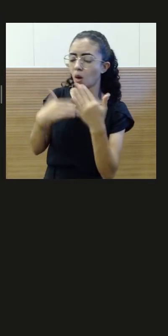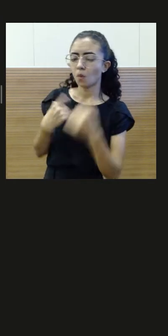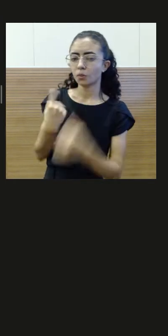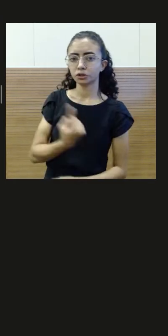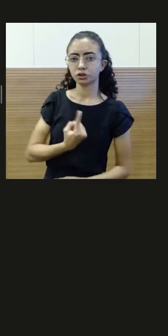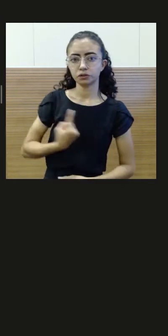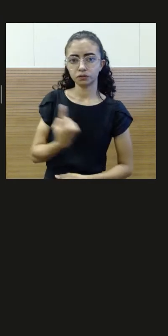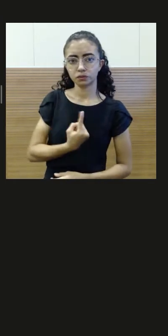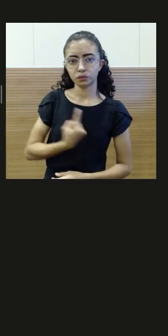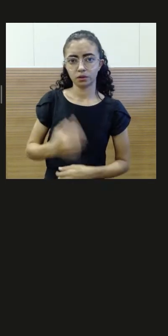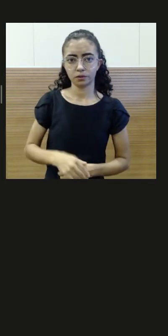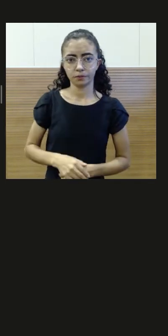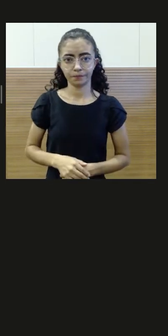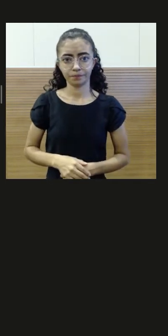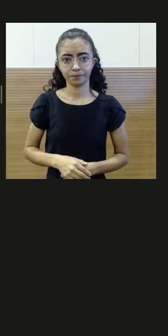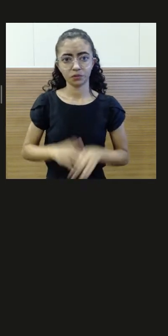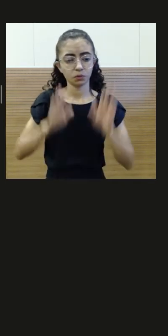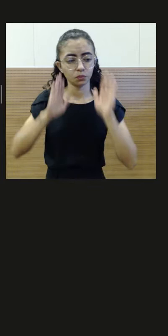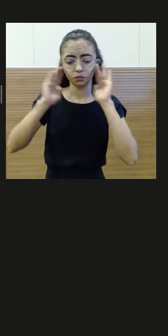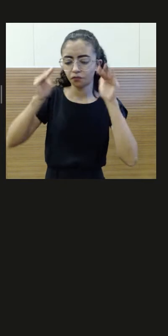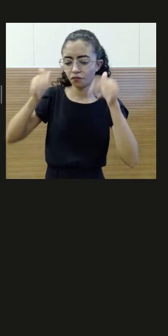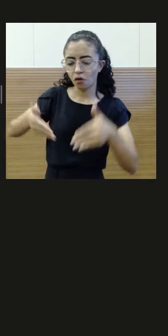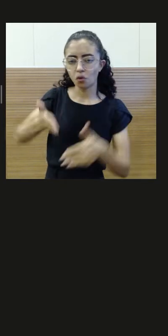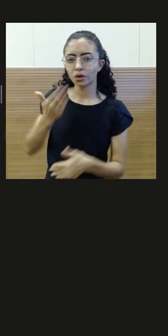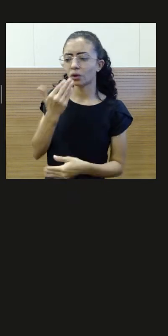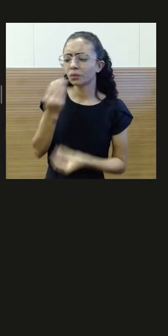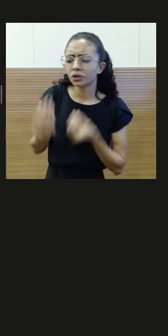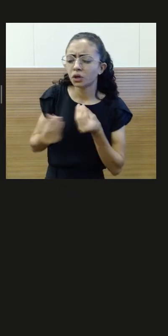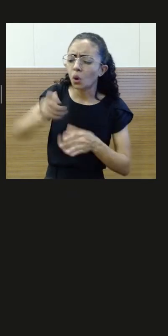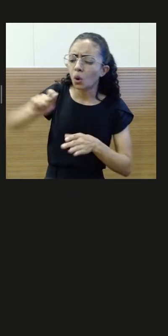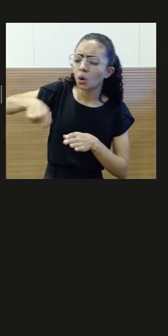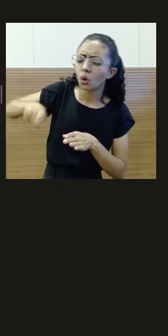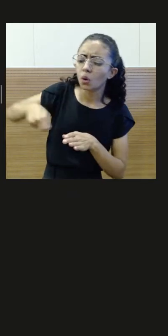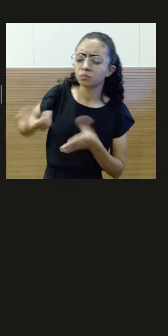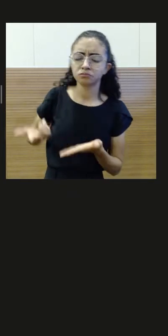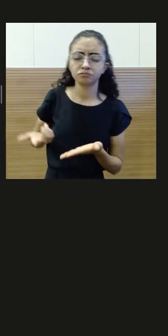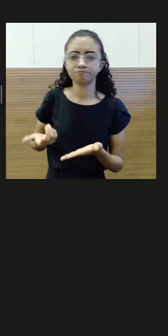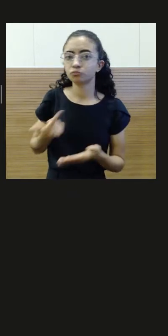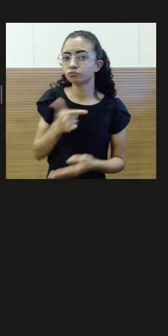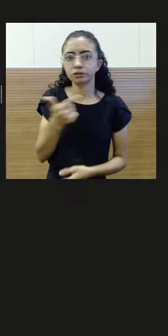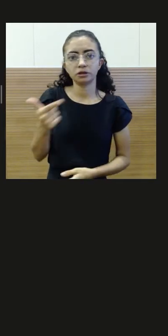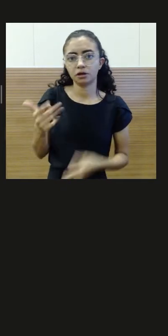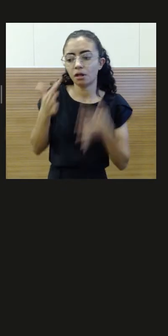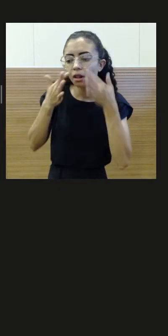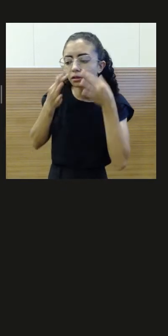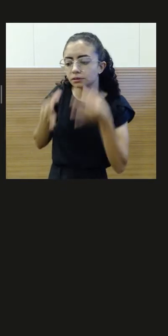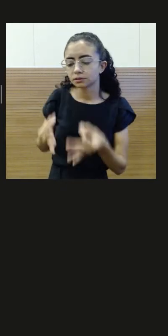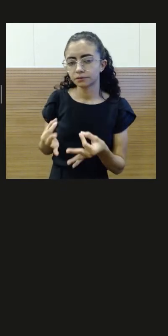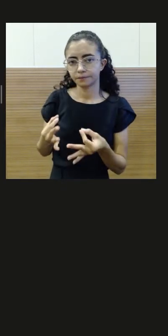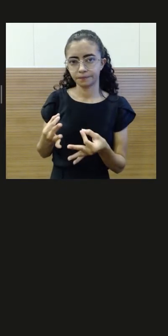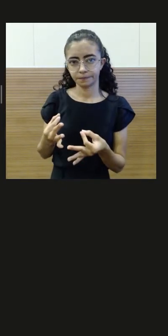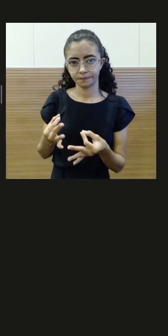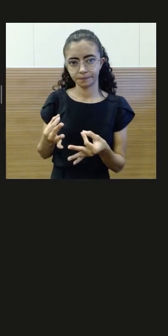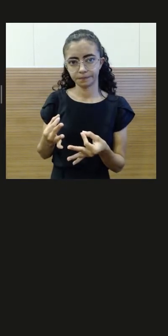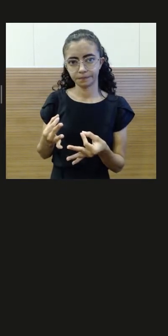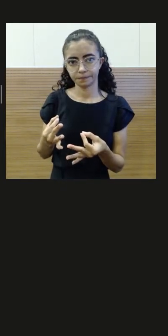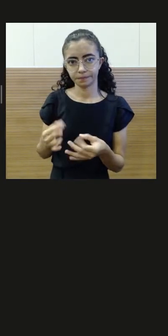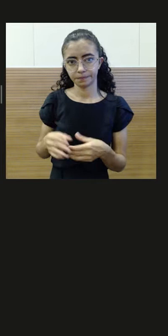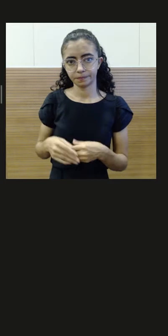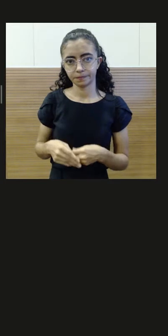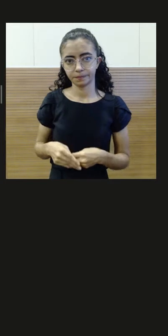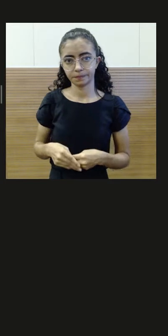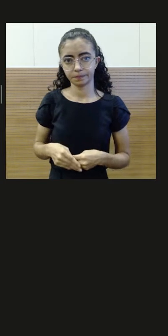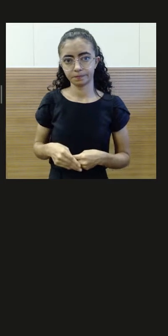ignored. Good health was mainly seen as absence of some physical disorders and diseases. These guides